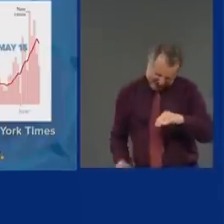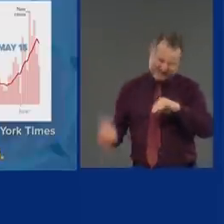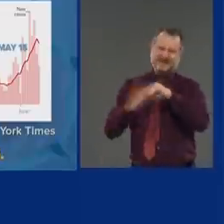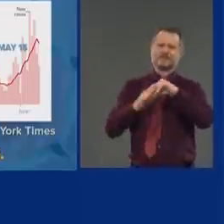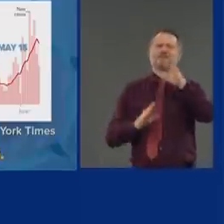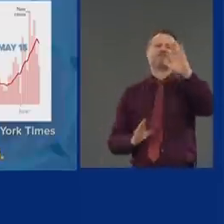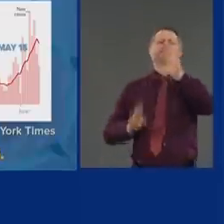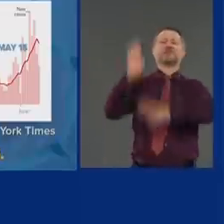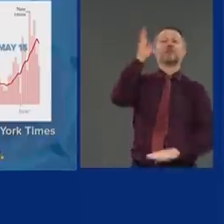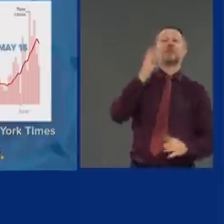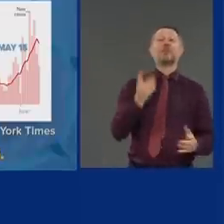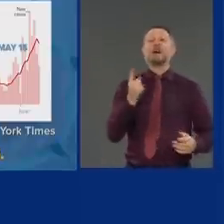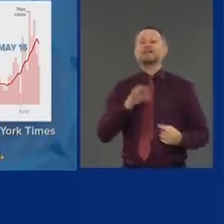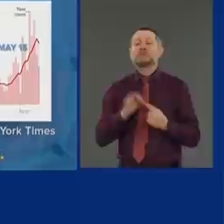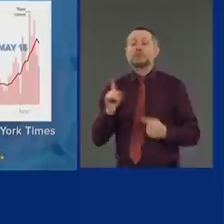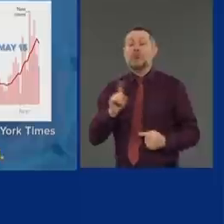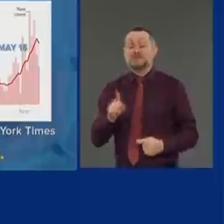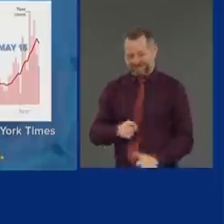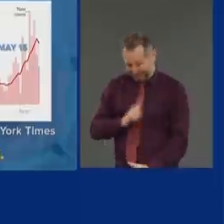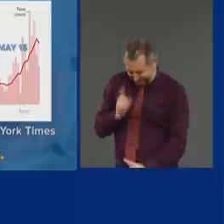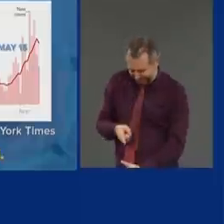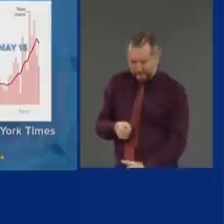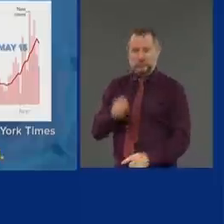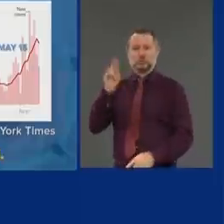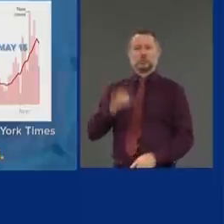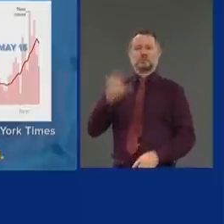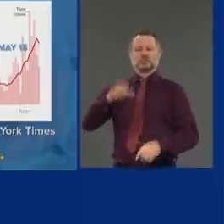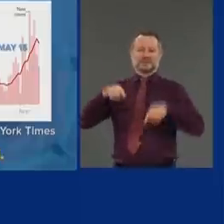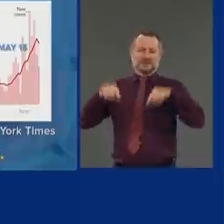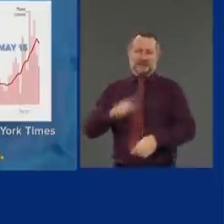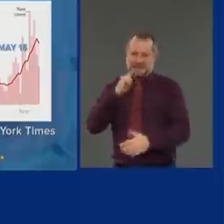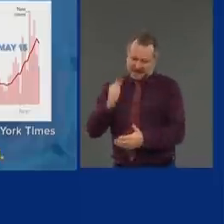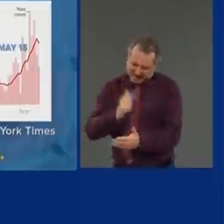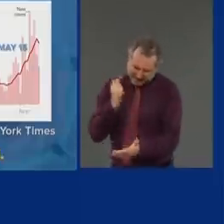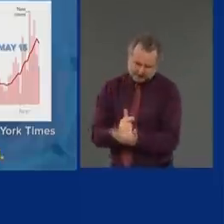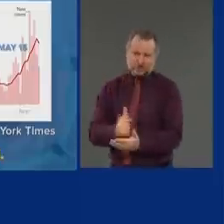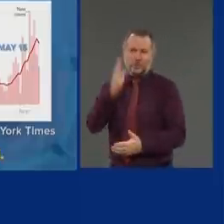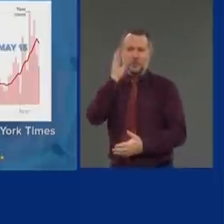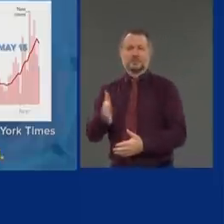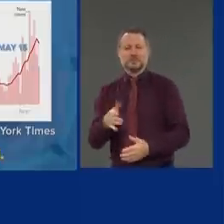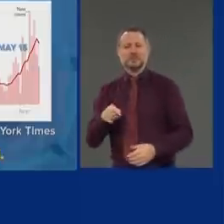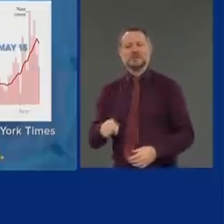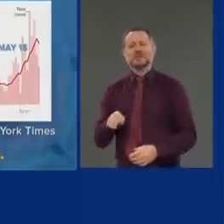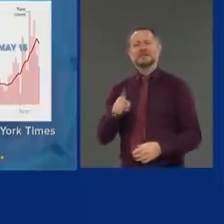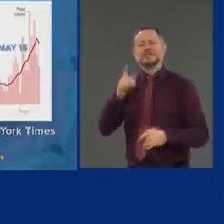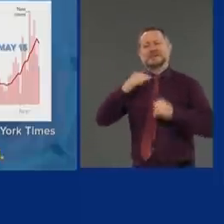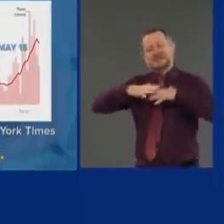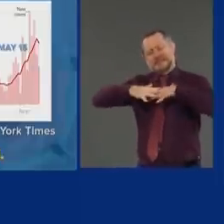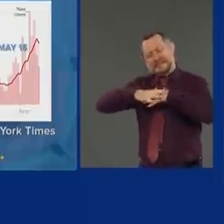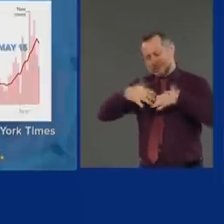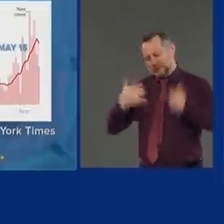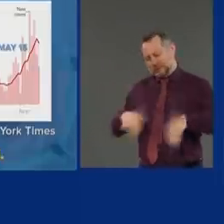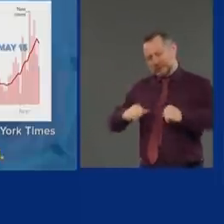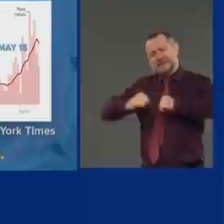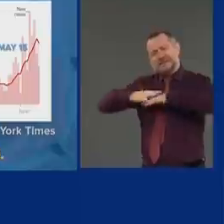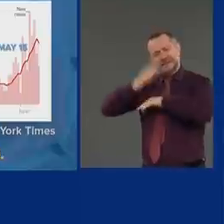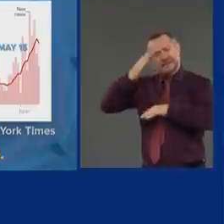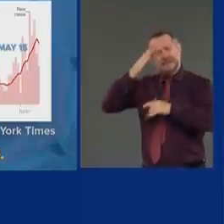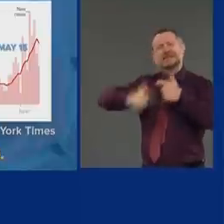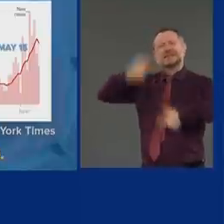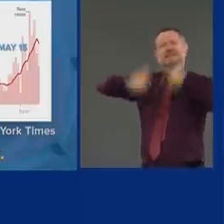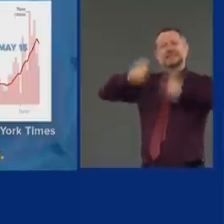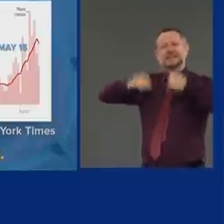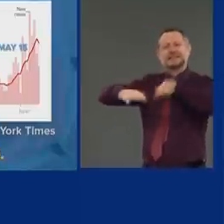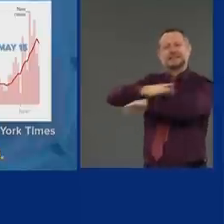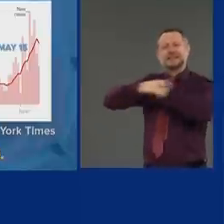City. With that density, people on sidewalks, people on buses, people in subway cars,